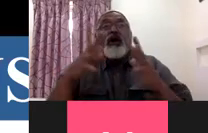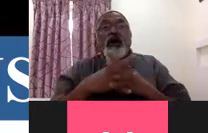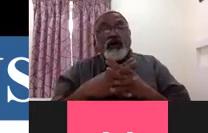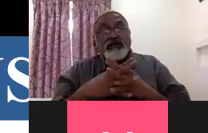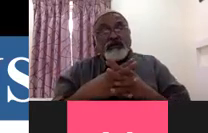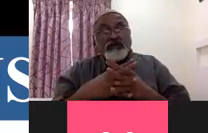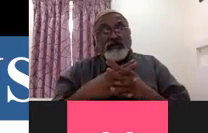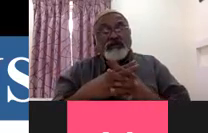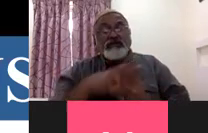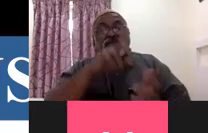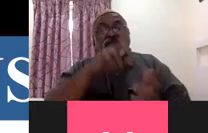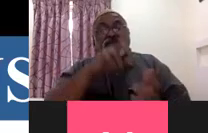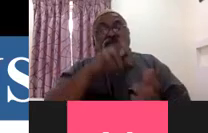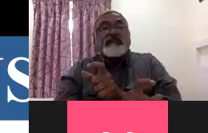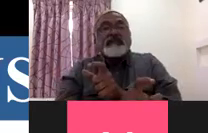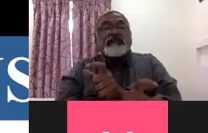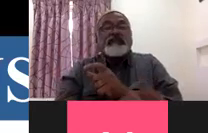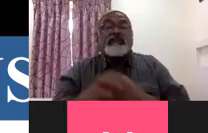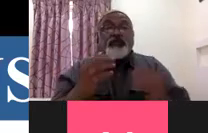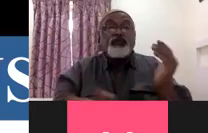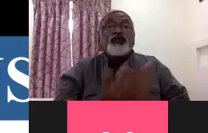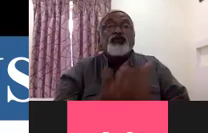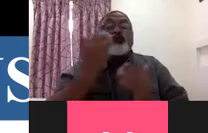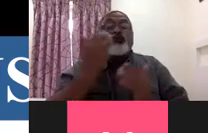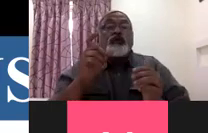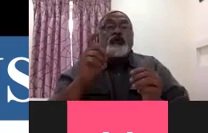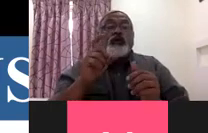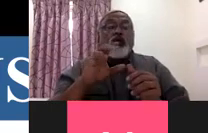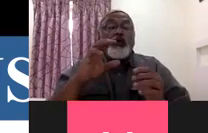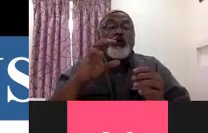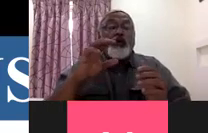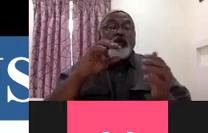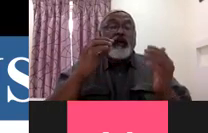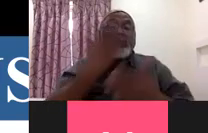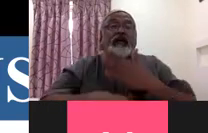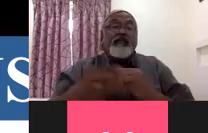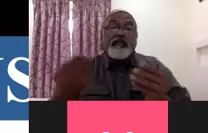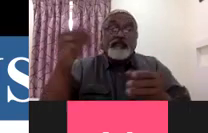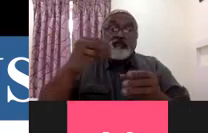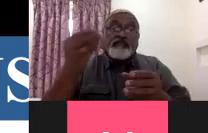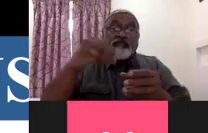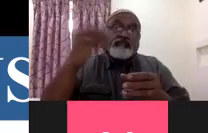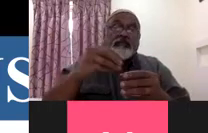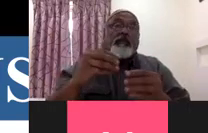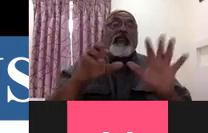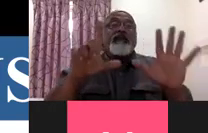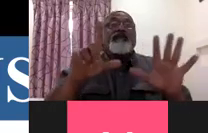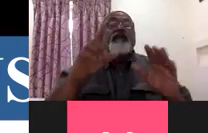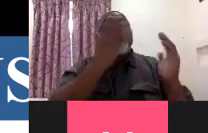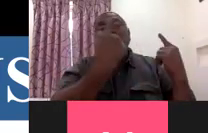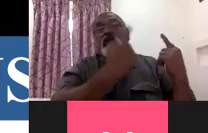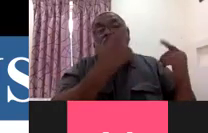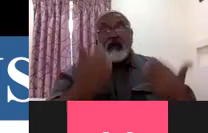law. And certain conditions like autism, learning disability, were not even covered in the previous law. Chronic